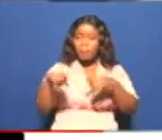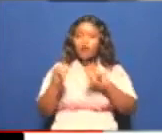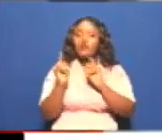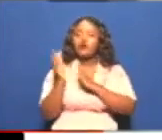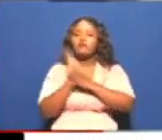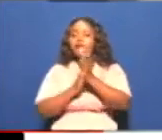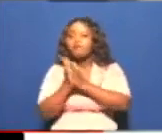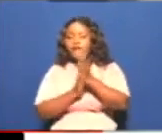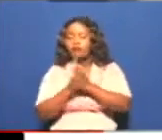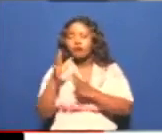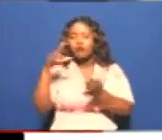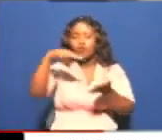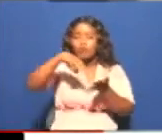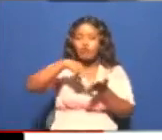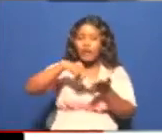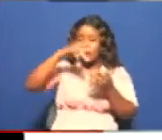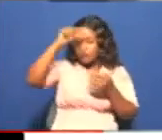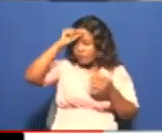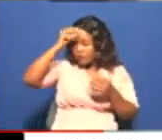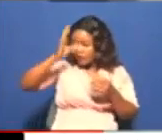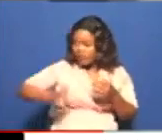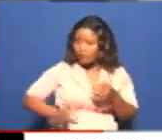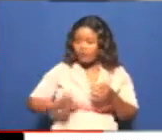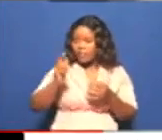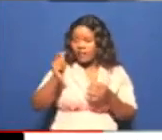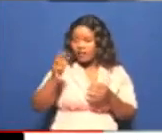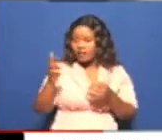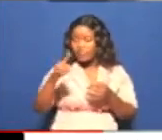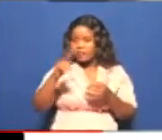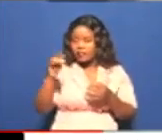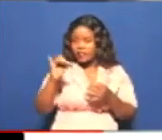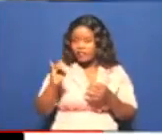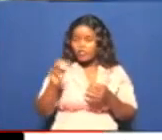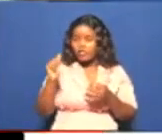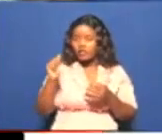governor of Trans Nzoia County in the August 9th election.